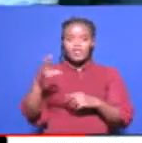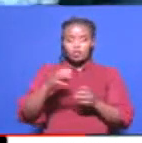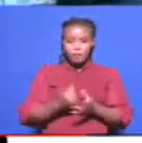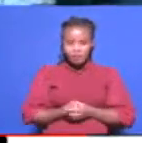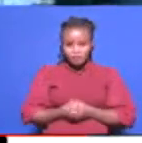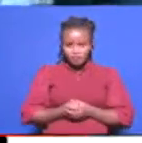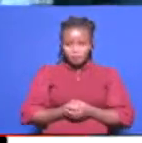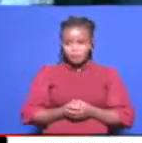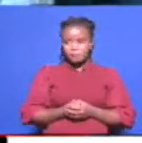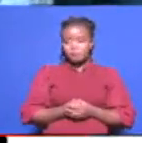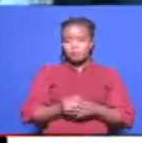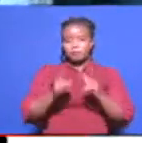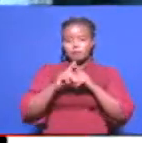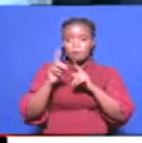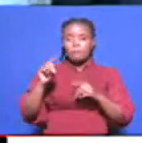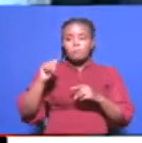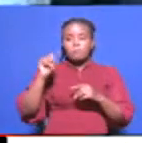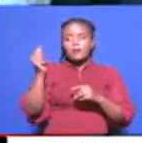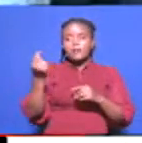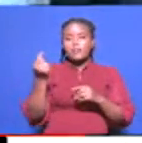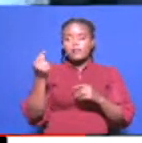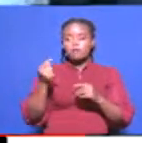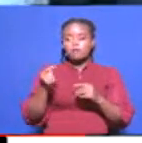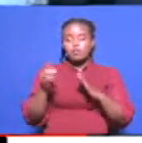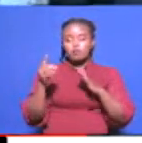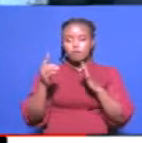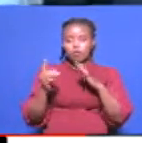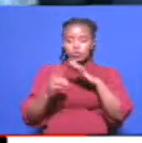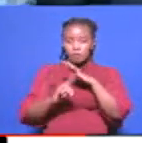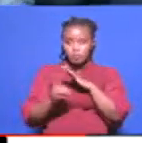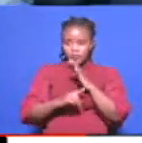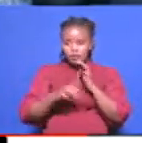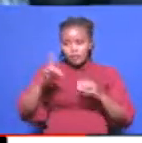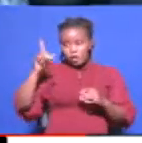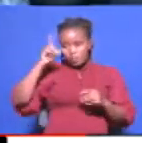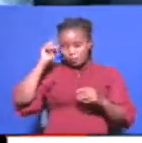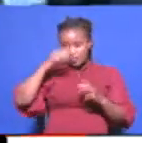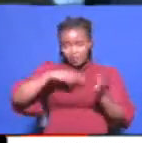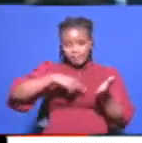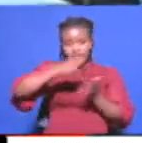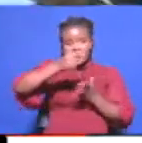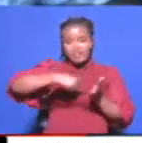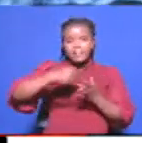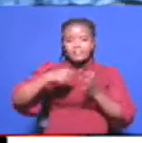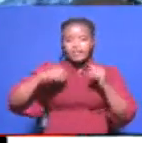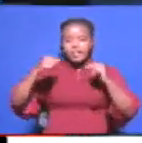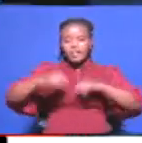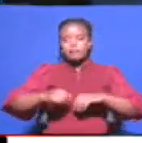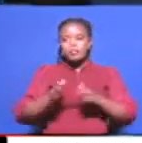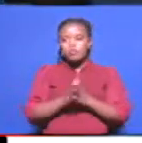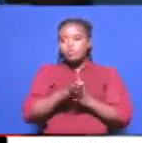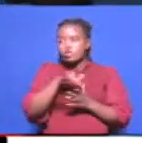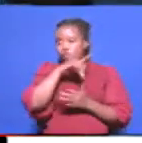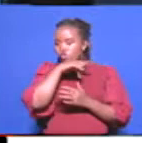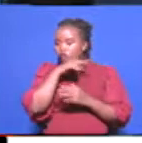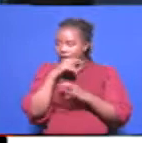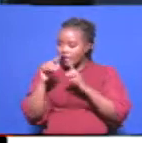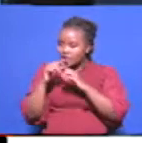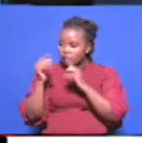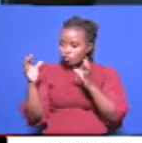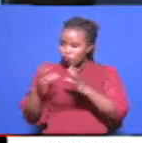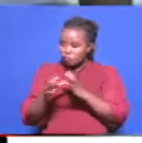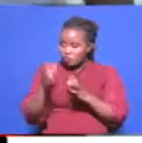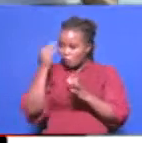National Chamber of Commerce and Industry, Mombasa chapter, has signed an MOU with the Ugandan consulate to strengthen